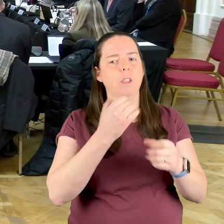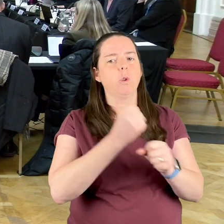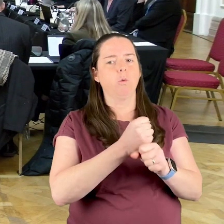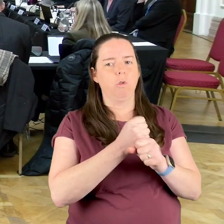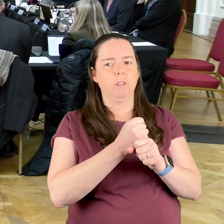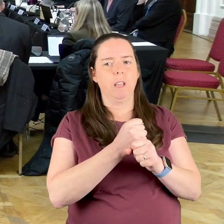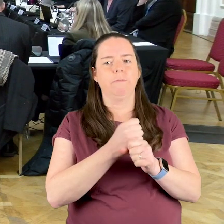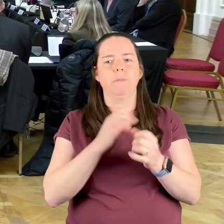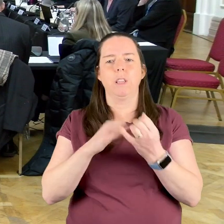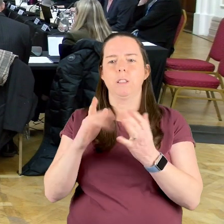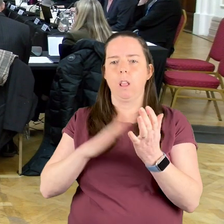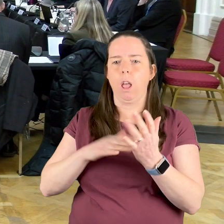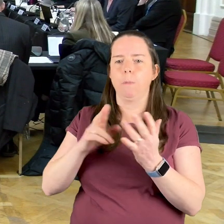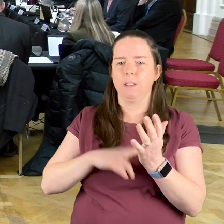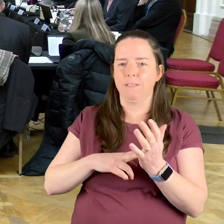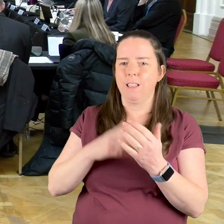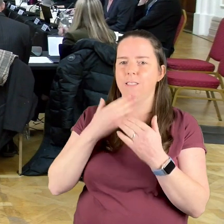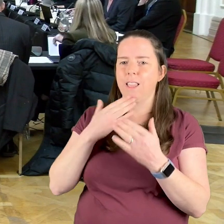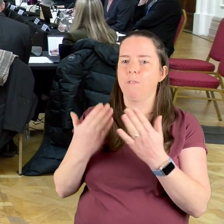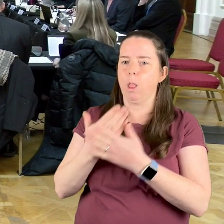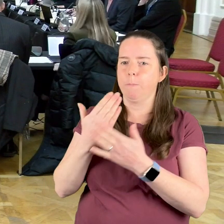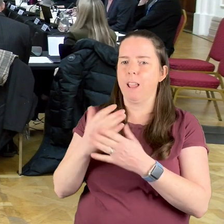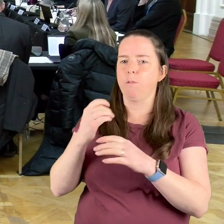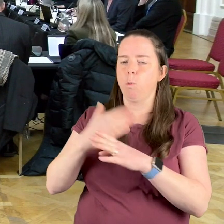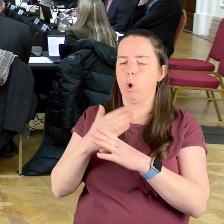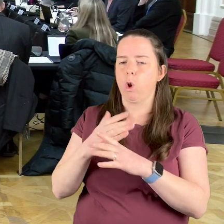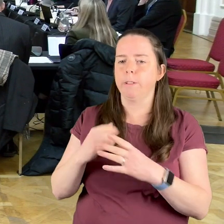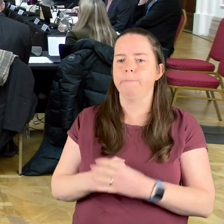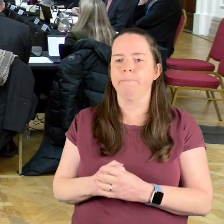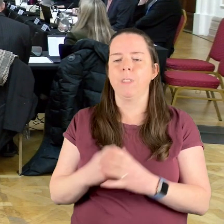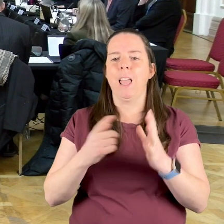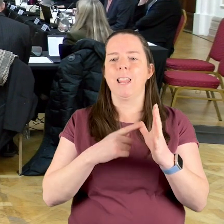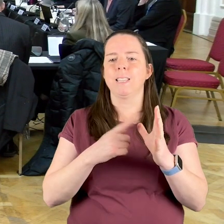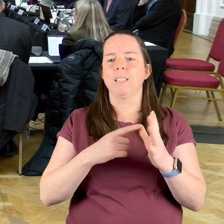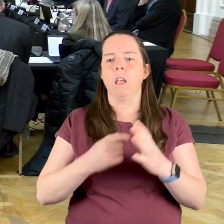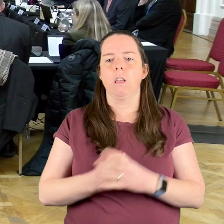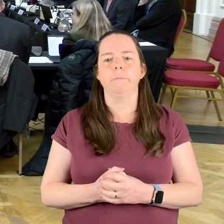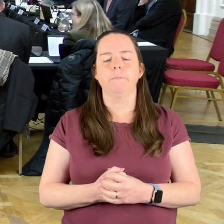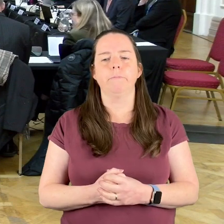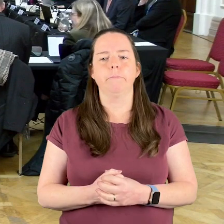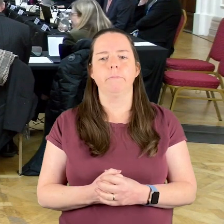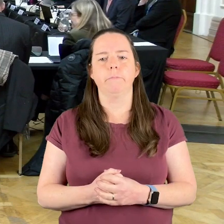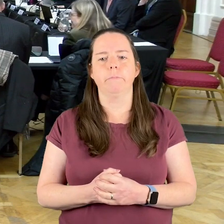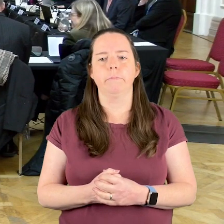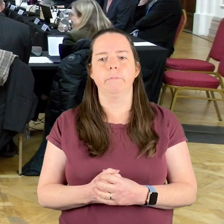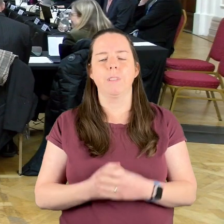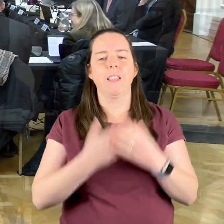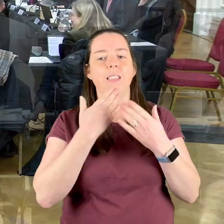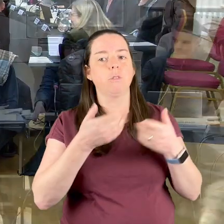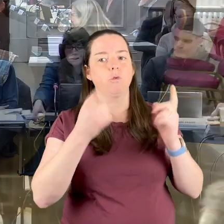Thank you, Gloria and Simon. And thank you for the update on the work as well, Simon. Alyssa.